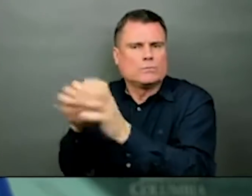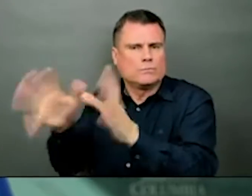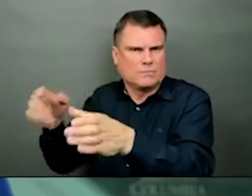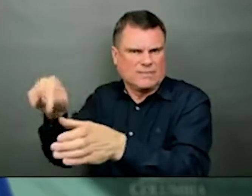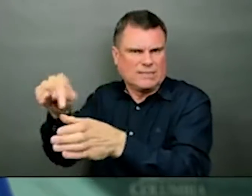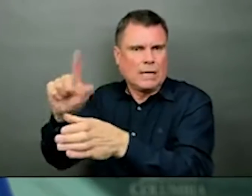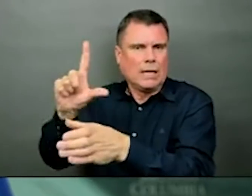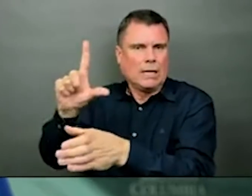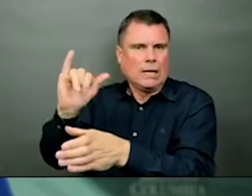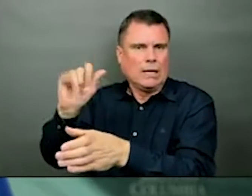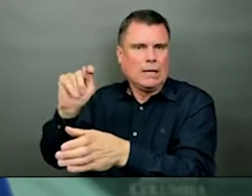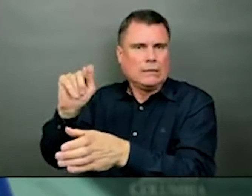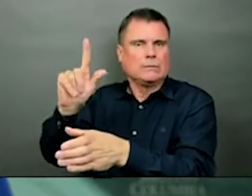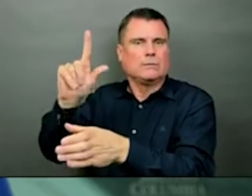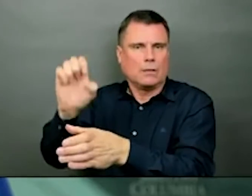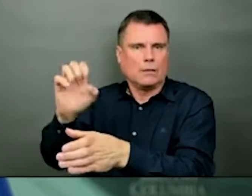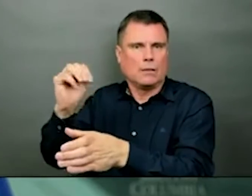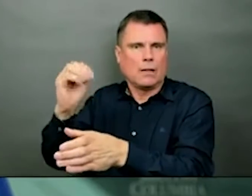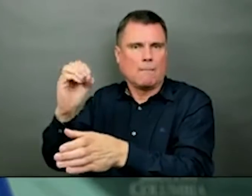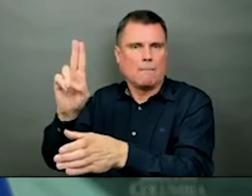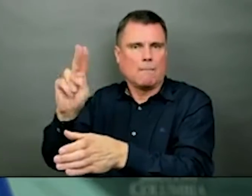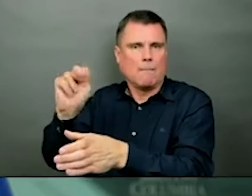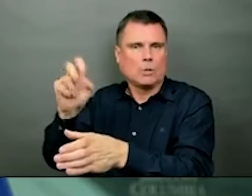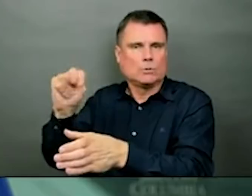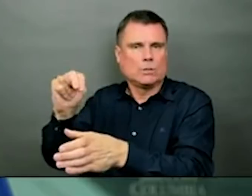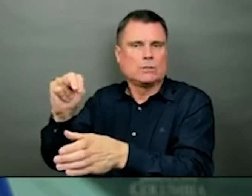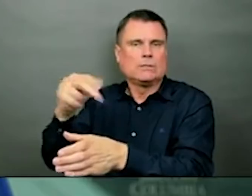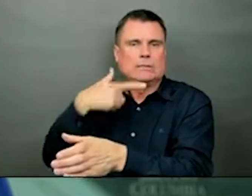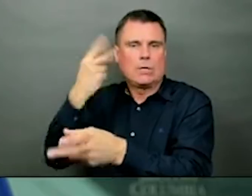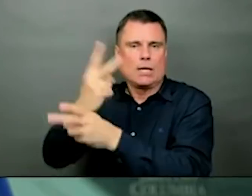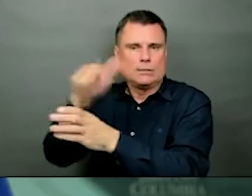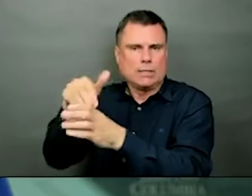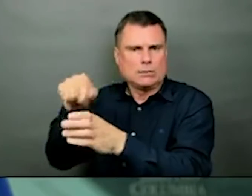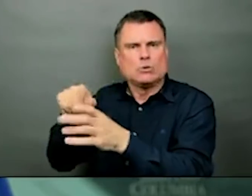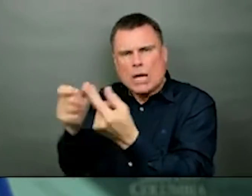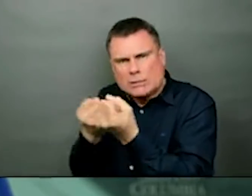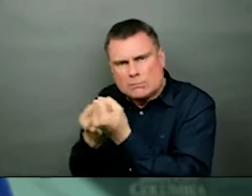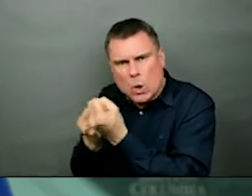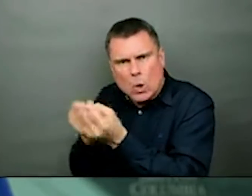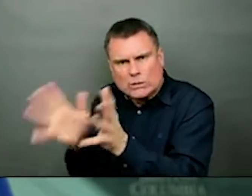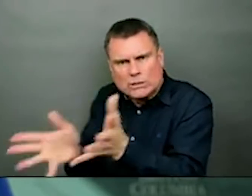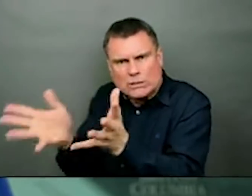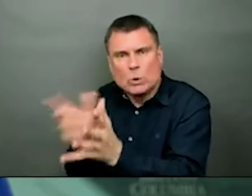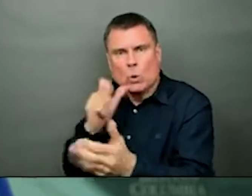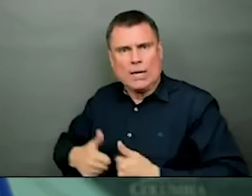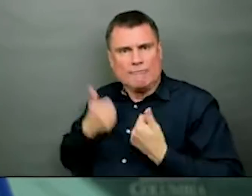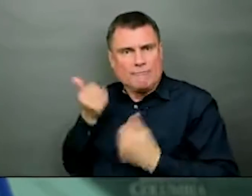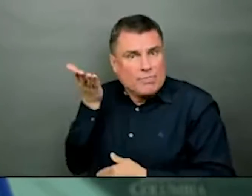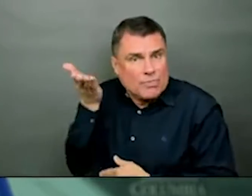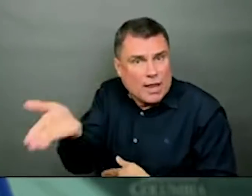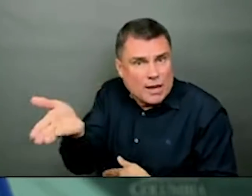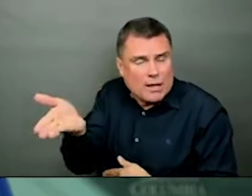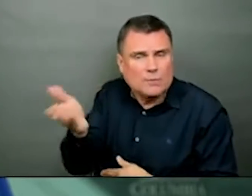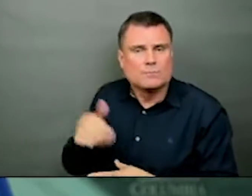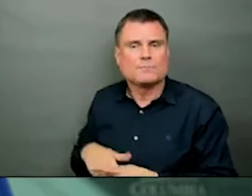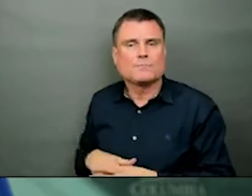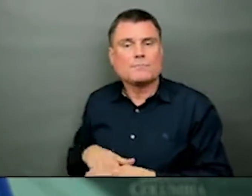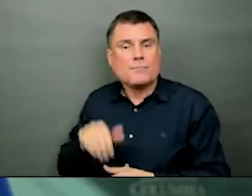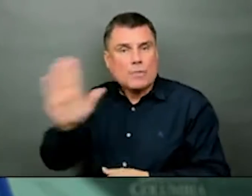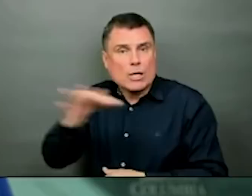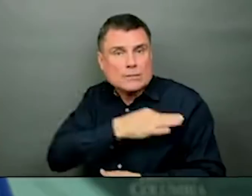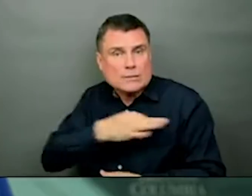can continue to work with residents and with families to ensure continuity of care. So someone has decided to step down